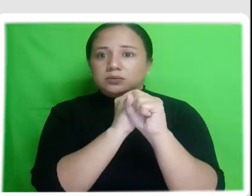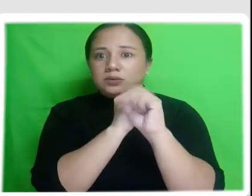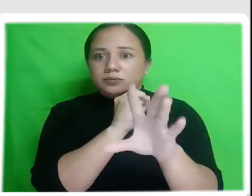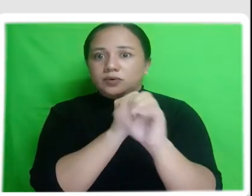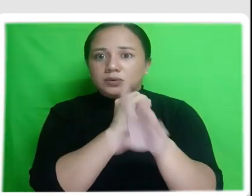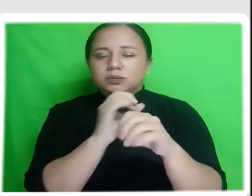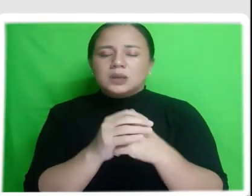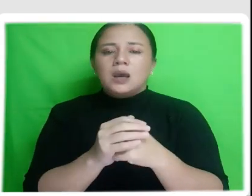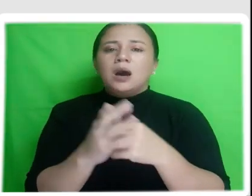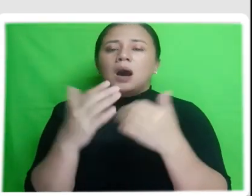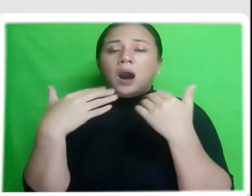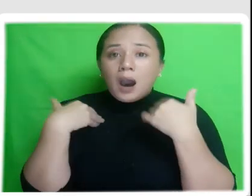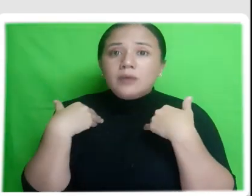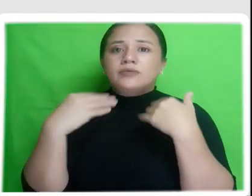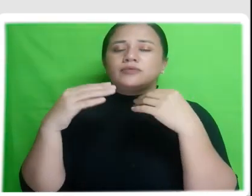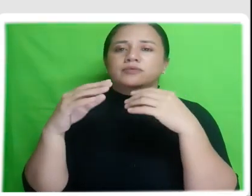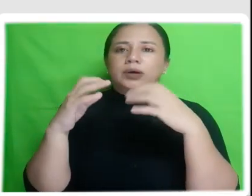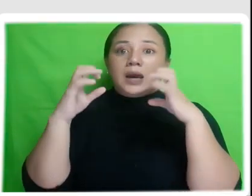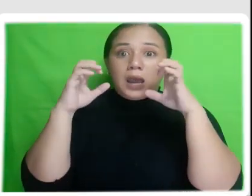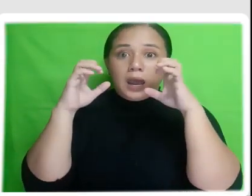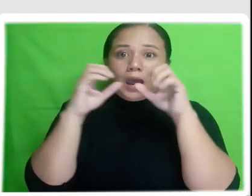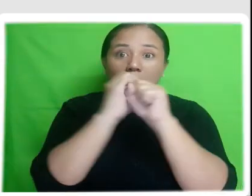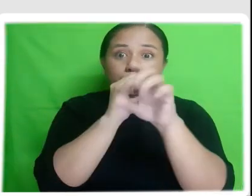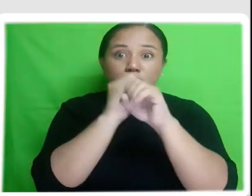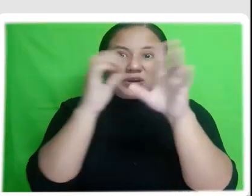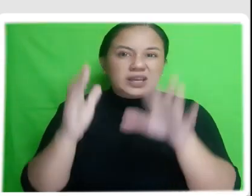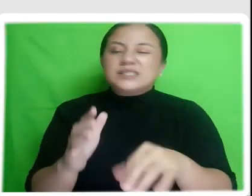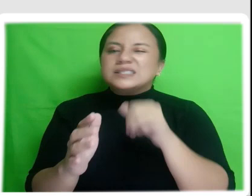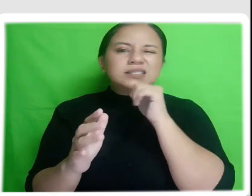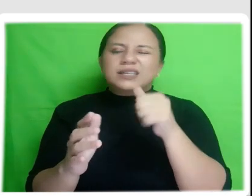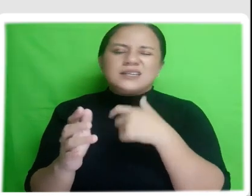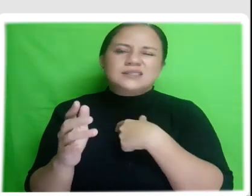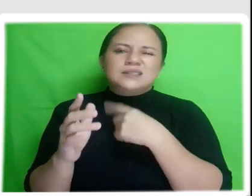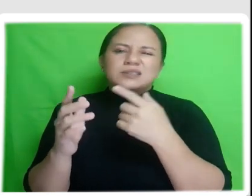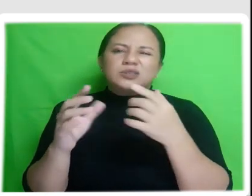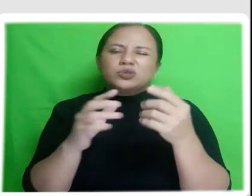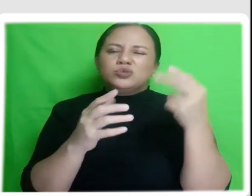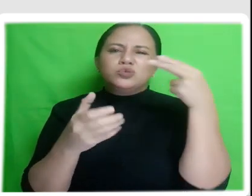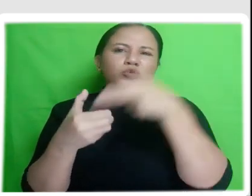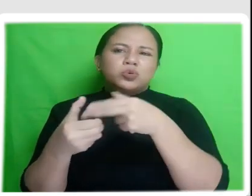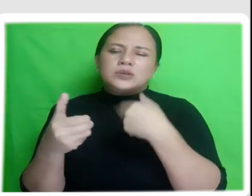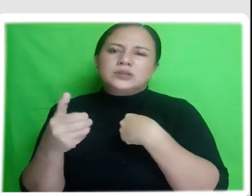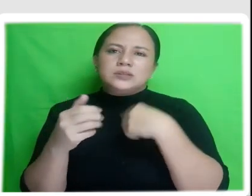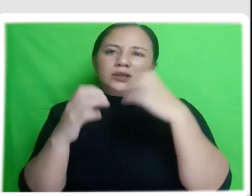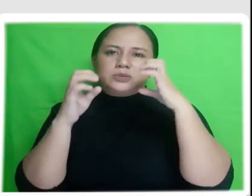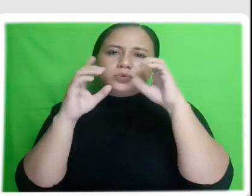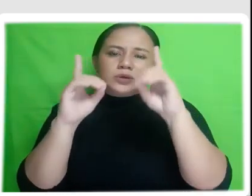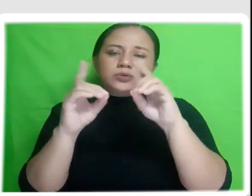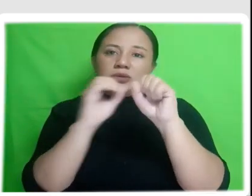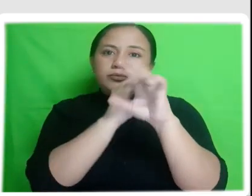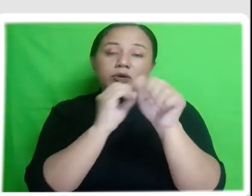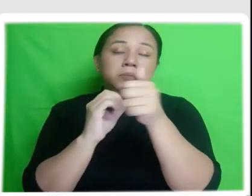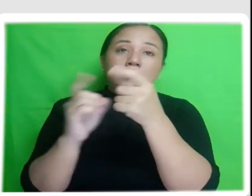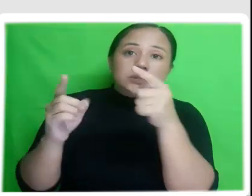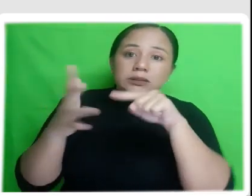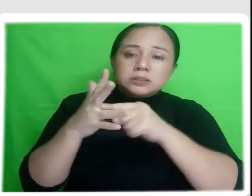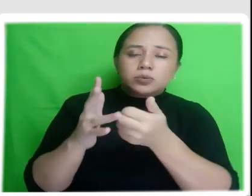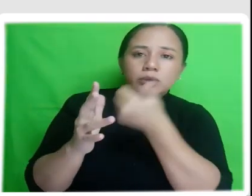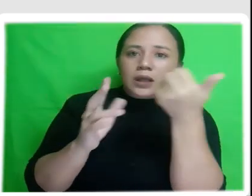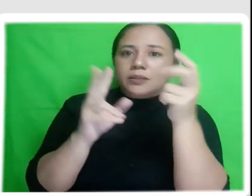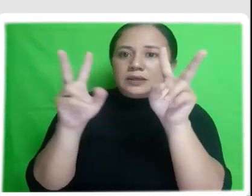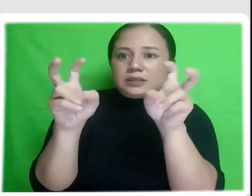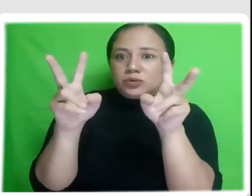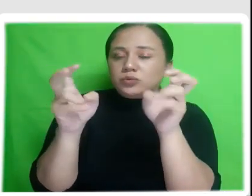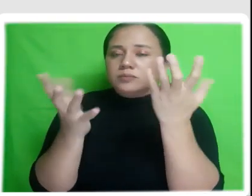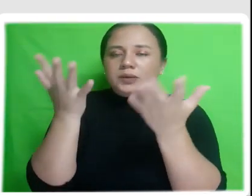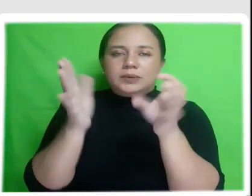some advocates who did not go to education advocacy immediately, but started with other issues, maybe on